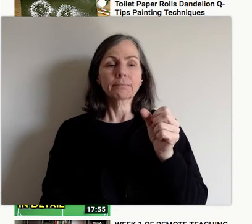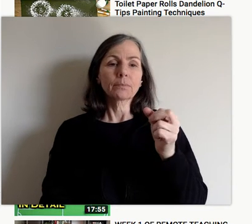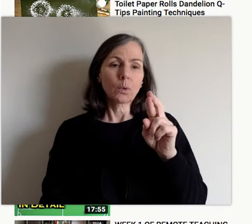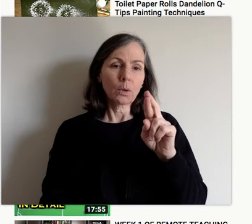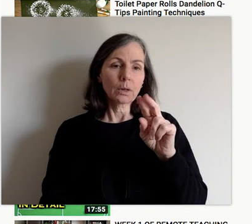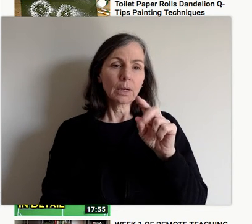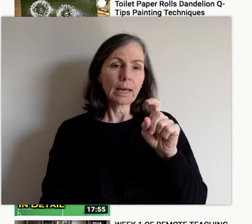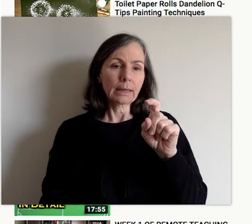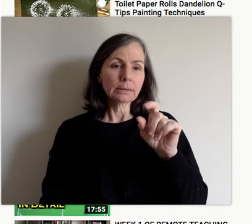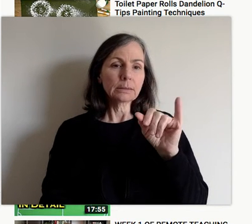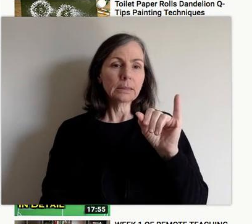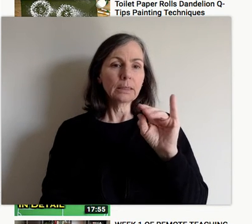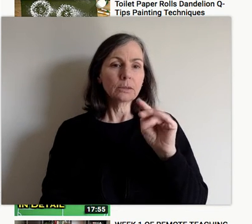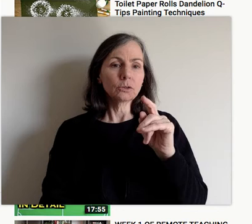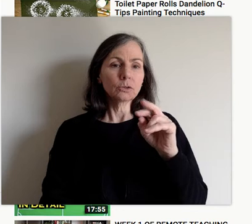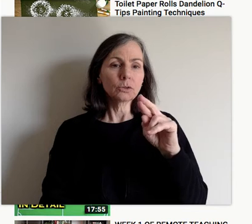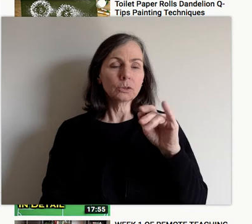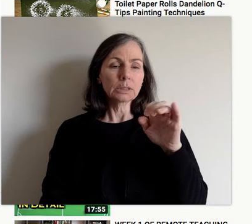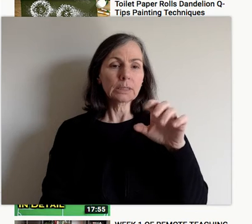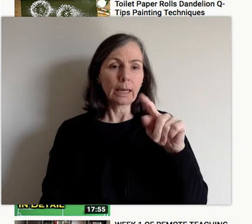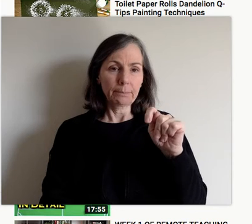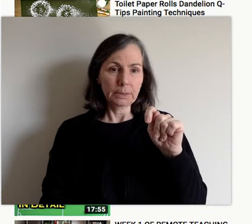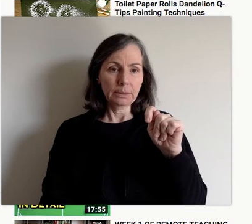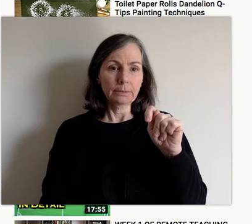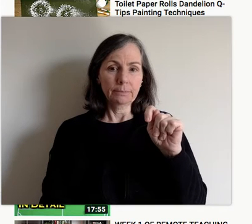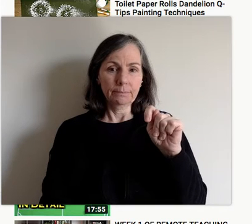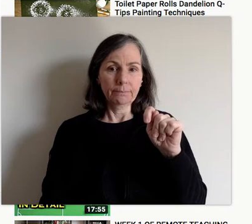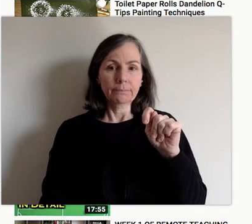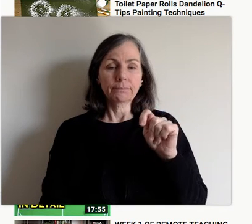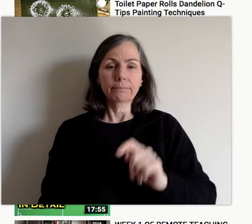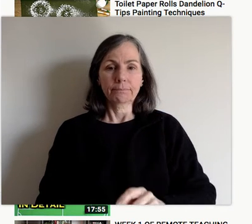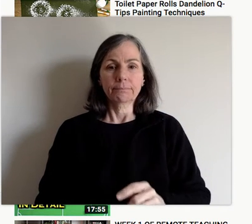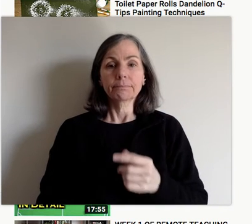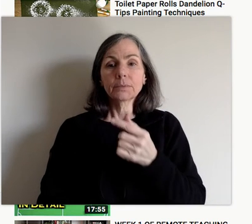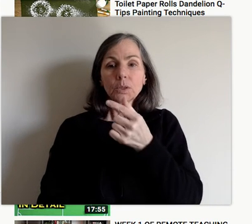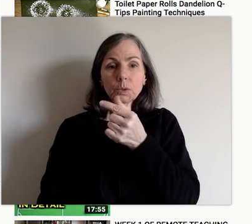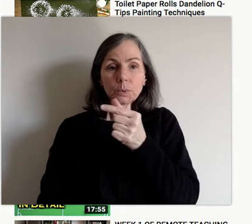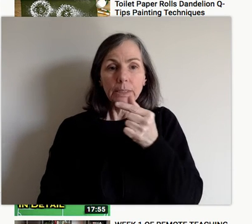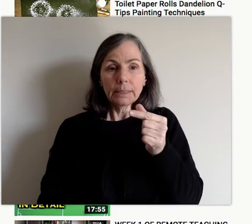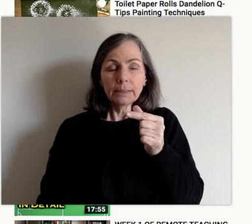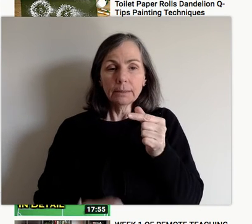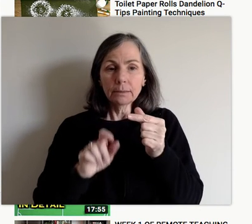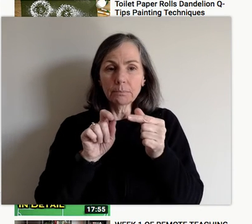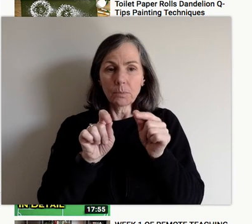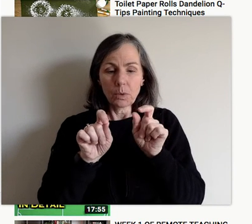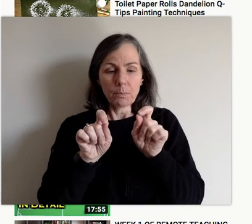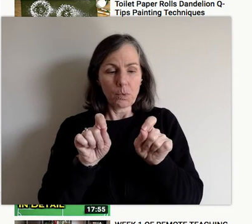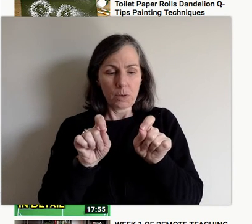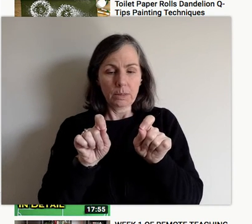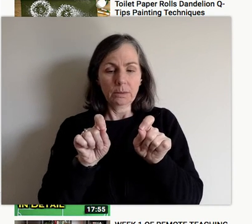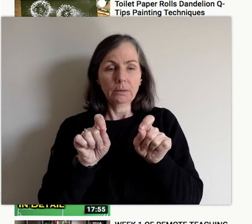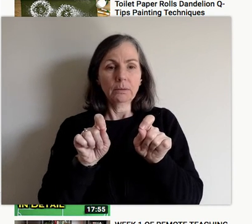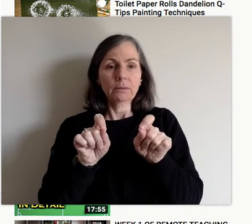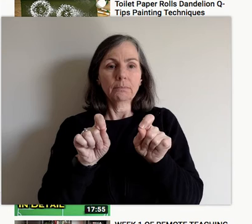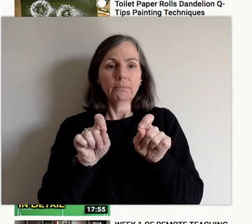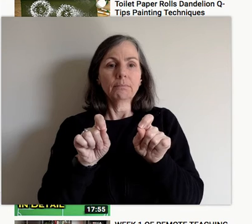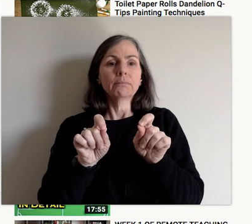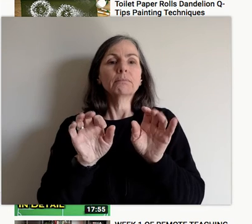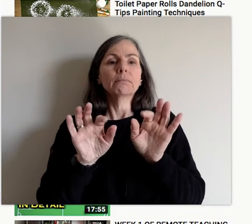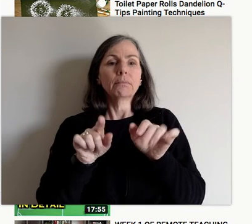these 2 points shown in green. So this left one here